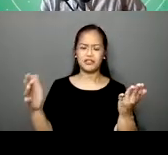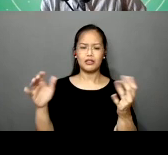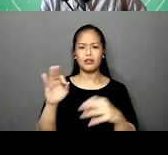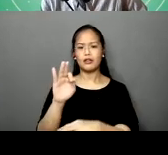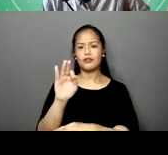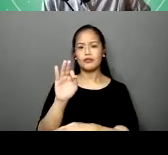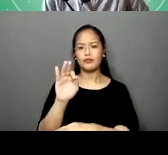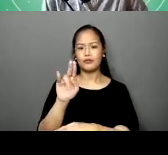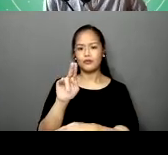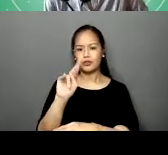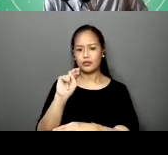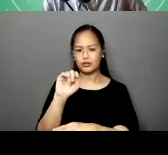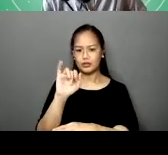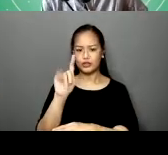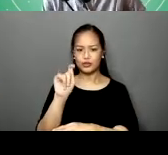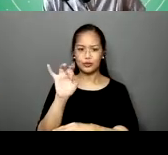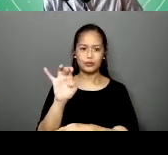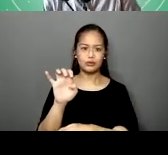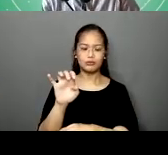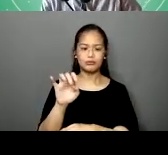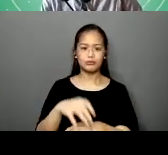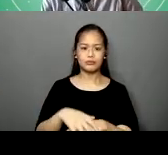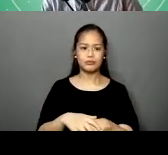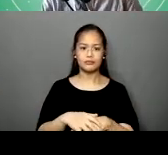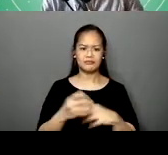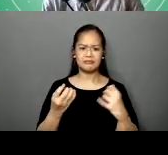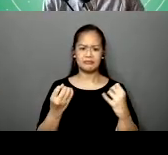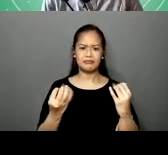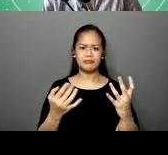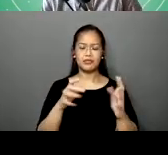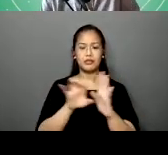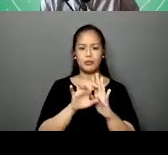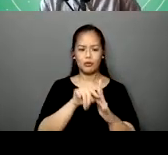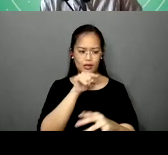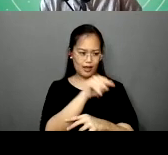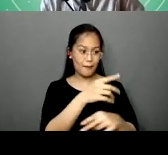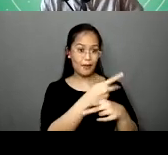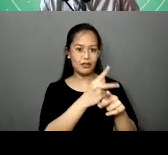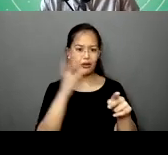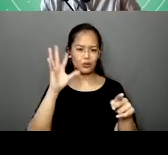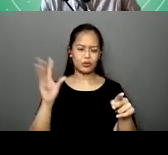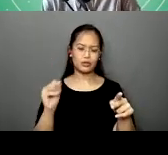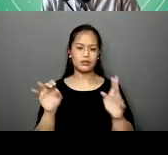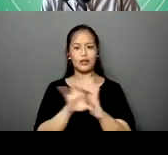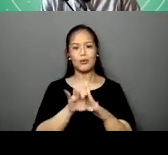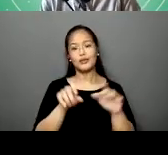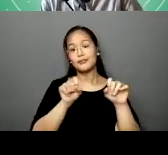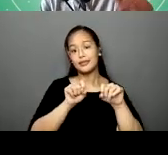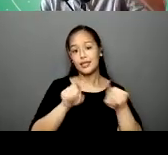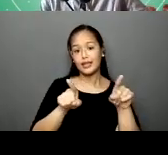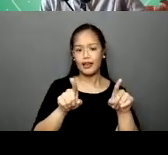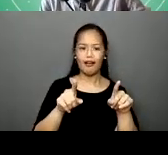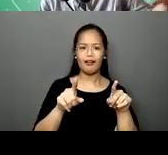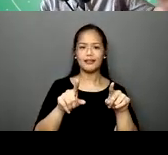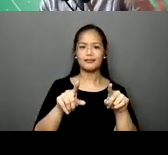factory, but it's still quite a lot. Or you may have products that are very unique. For example, you sell seasonal fruits and vegetables, and